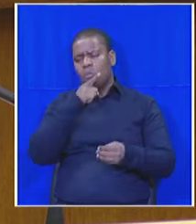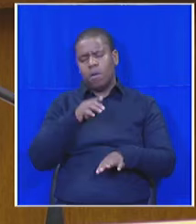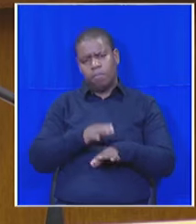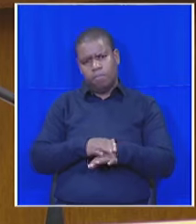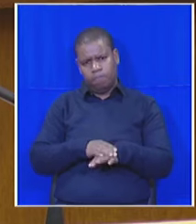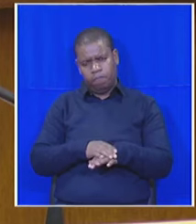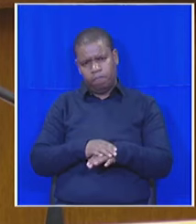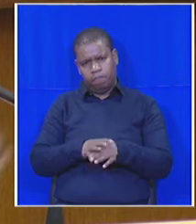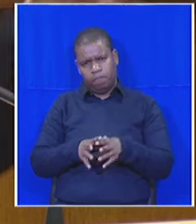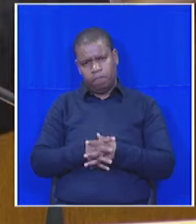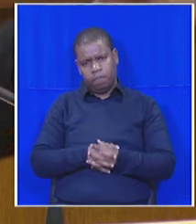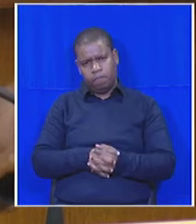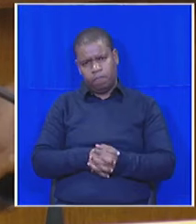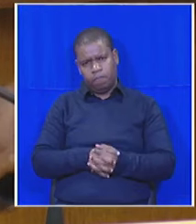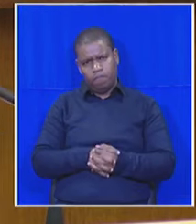libeka amaqanda.